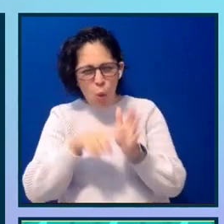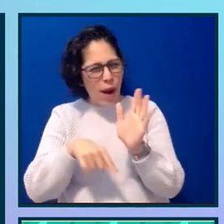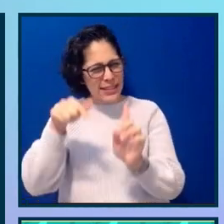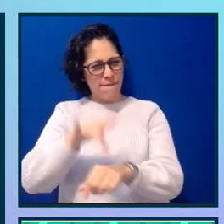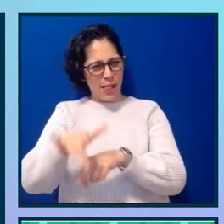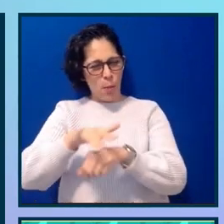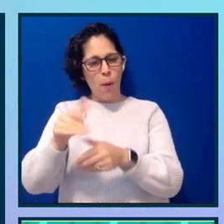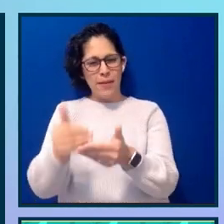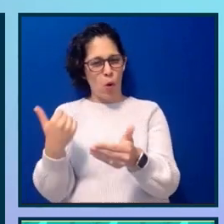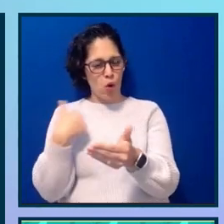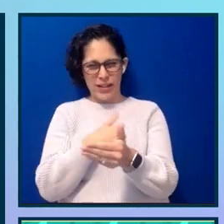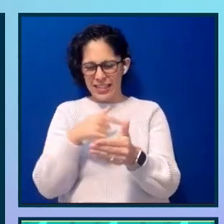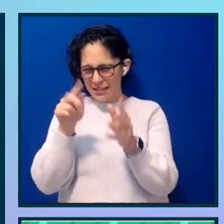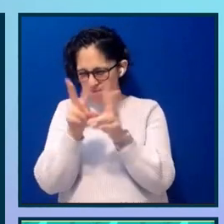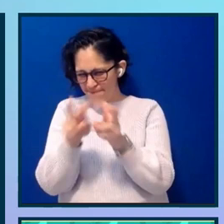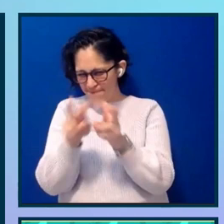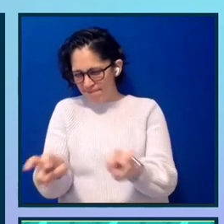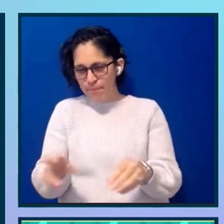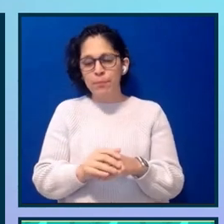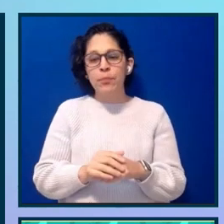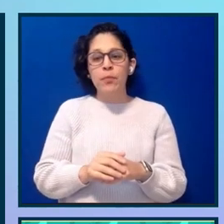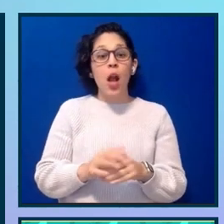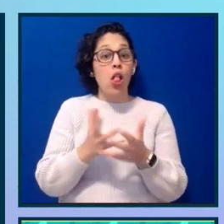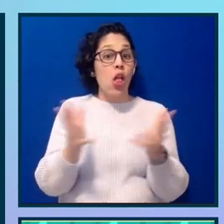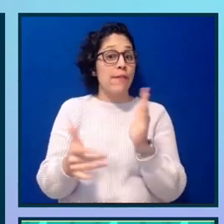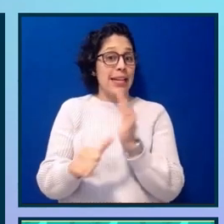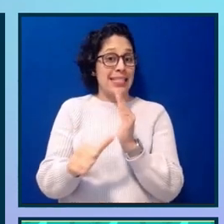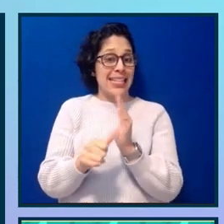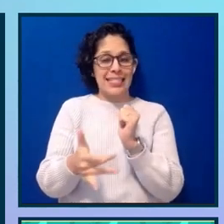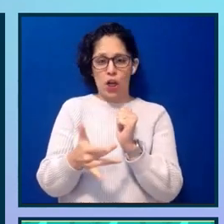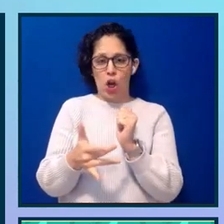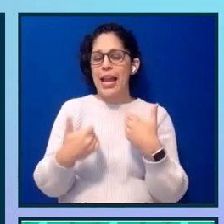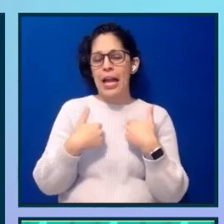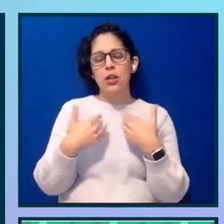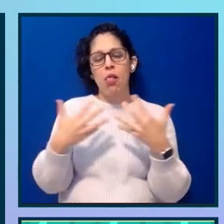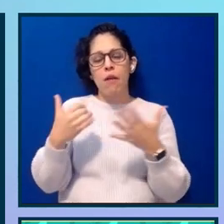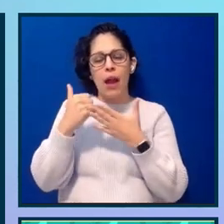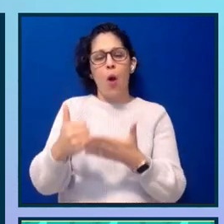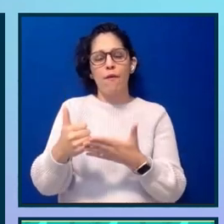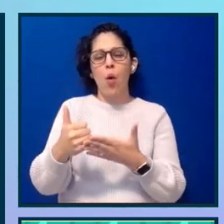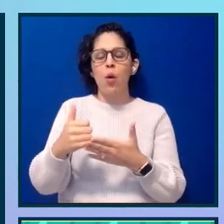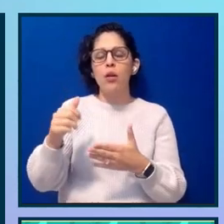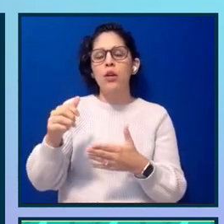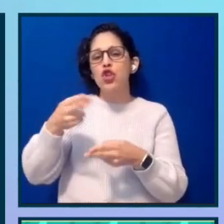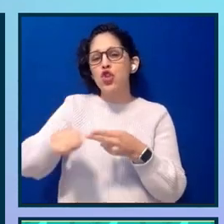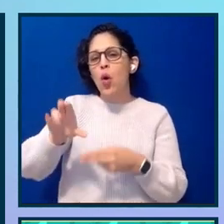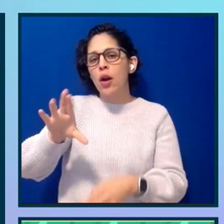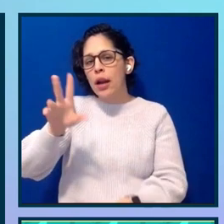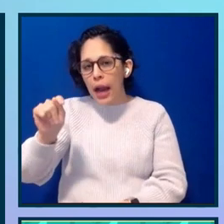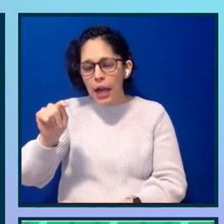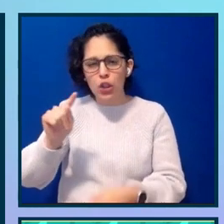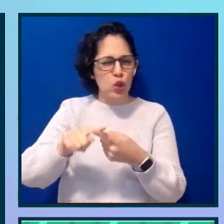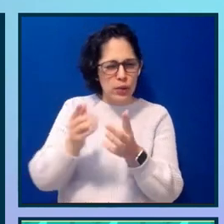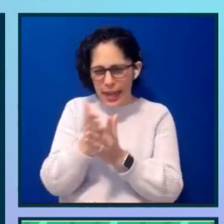it. Fortunately, a lot of assistive technologies come with helpful key shortcuts that you can use to like easily navigate to sections